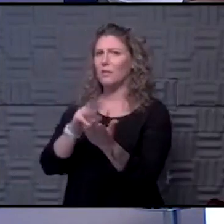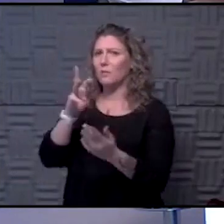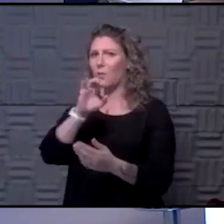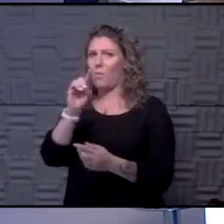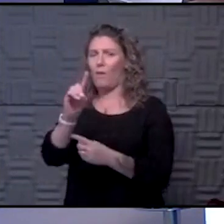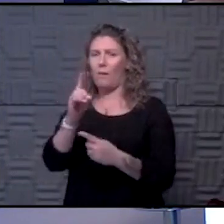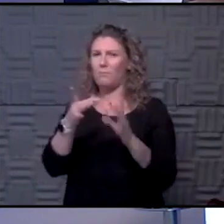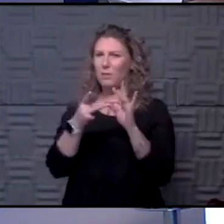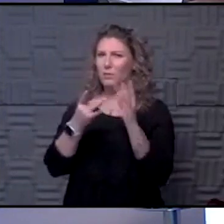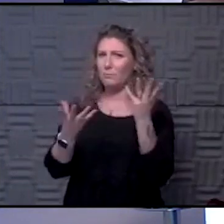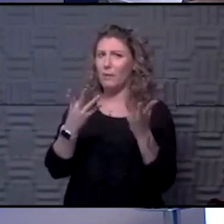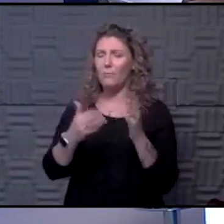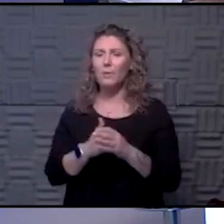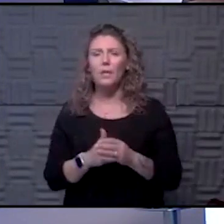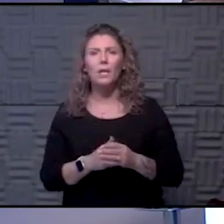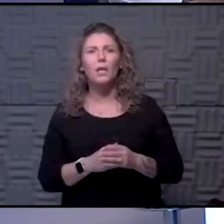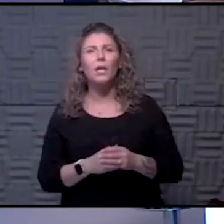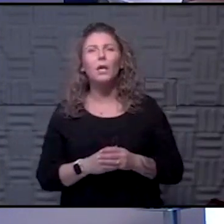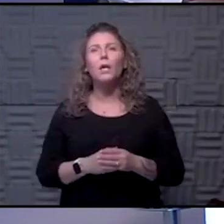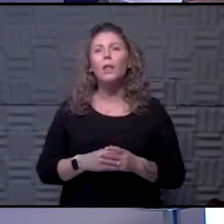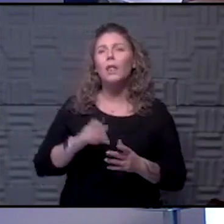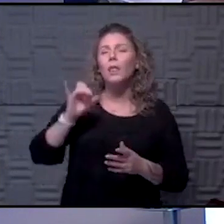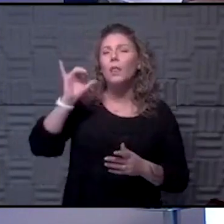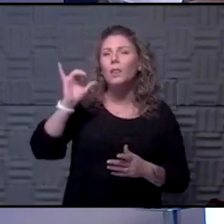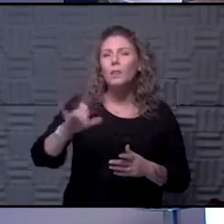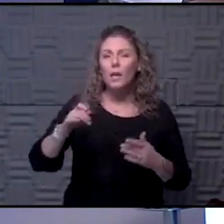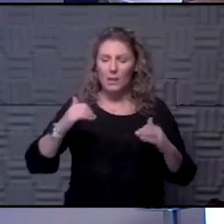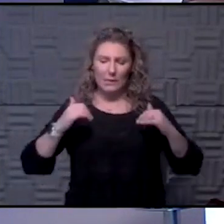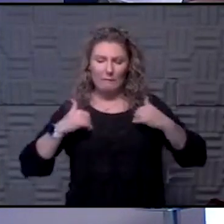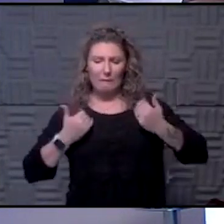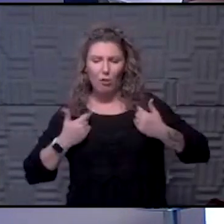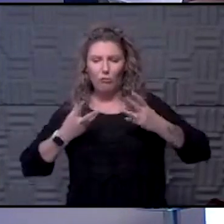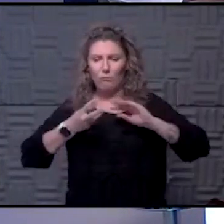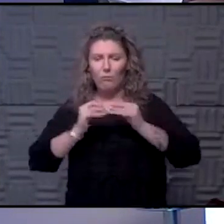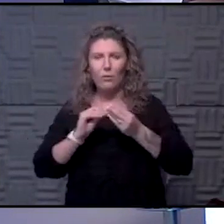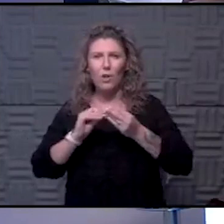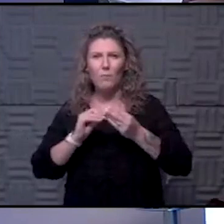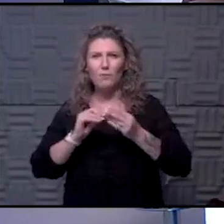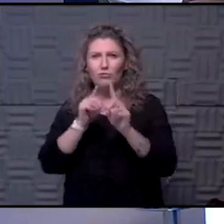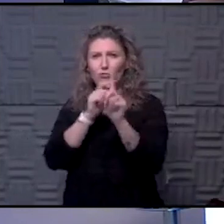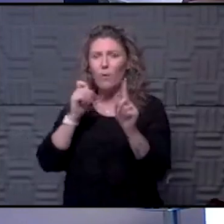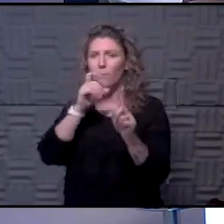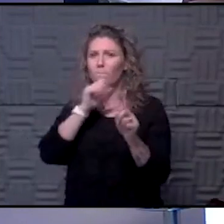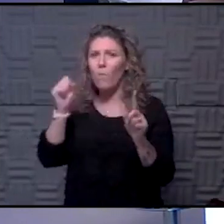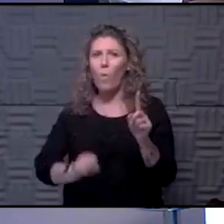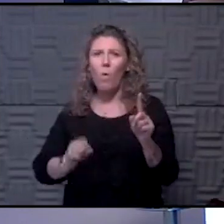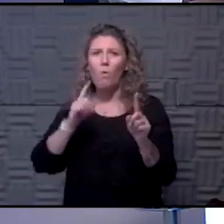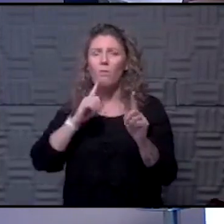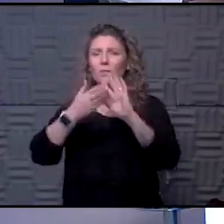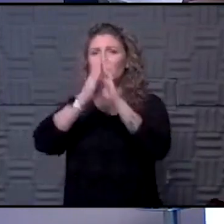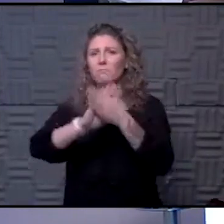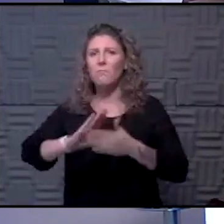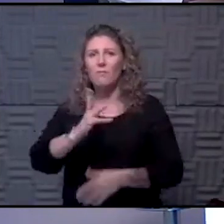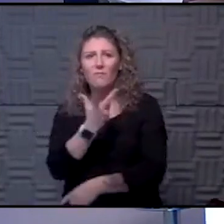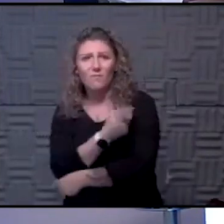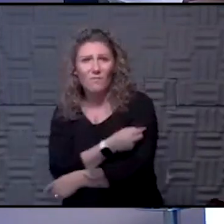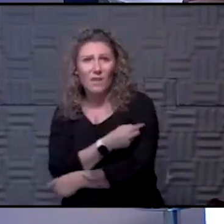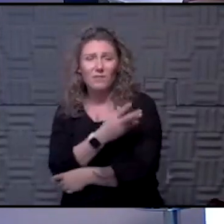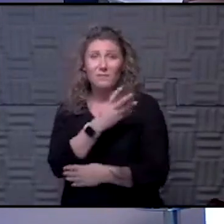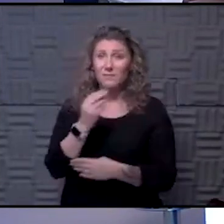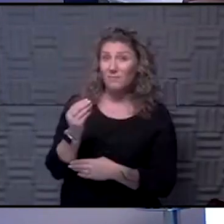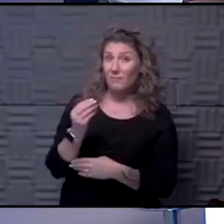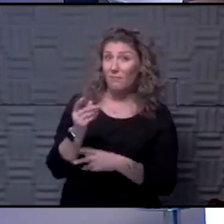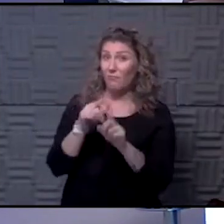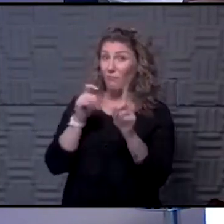Glenn asked, isn't the skewing younger primarily due to the fact that the older populations were the first to get vaccinated and are,